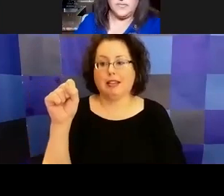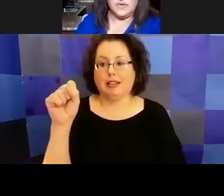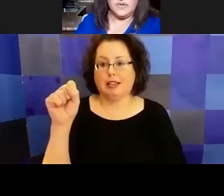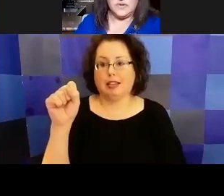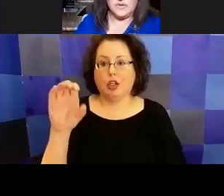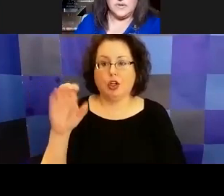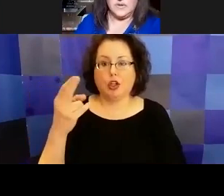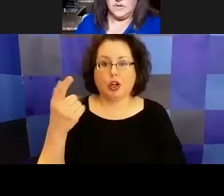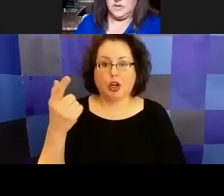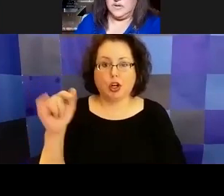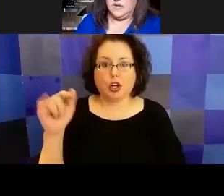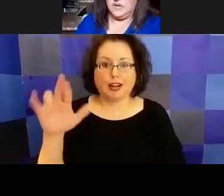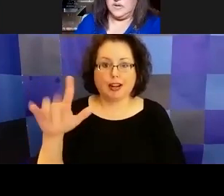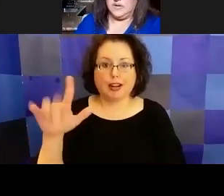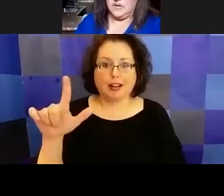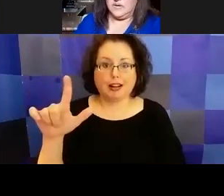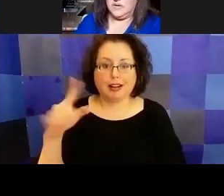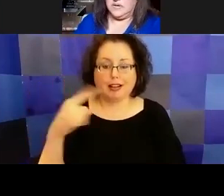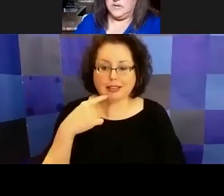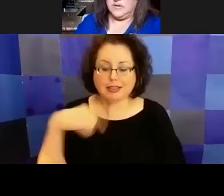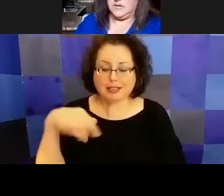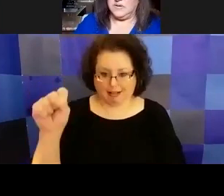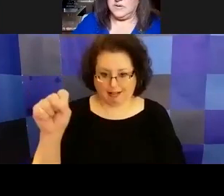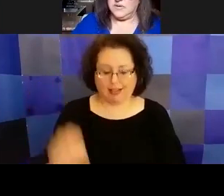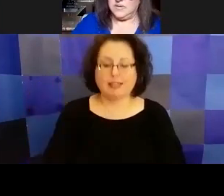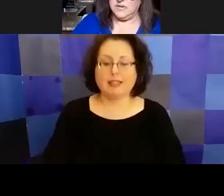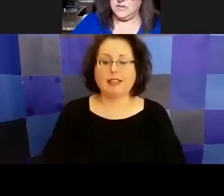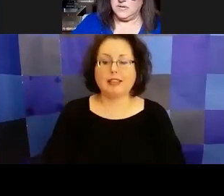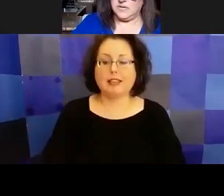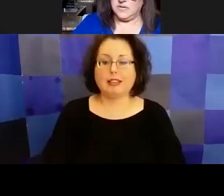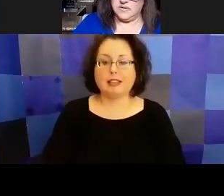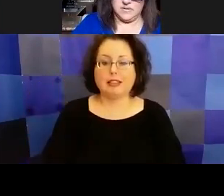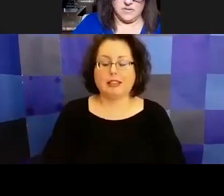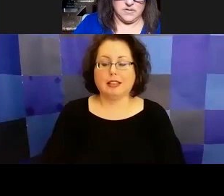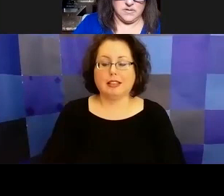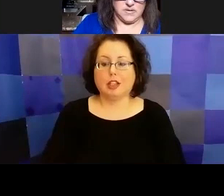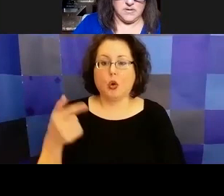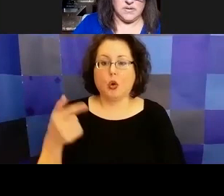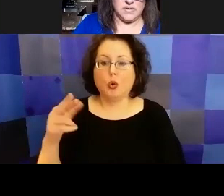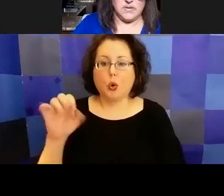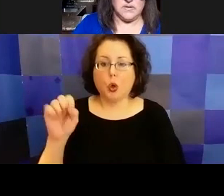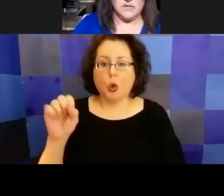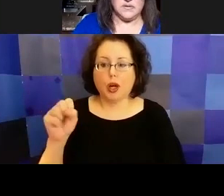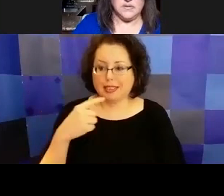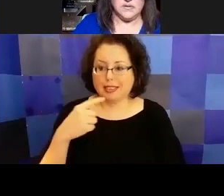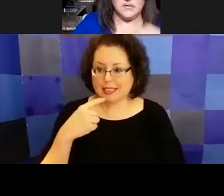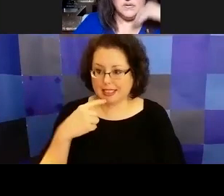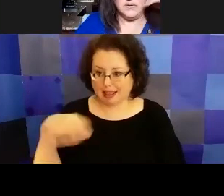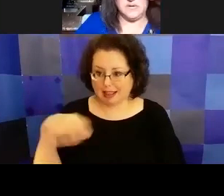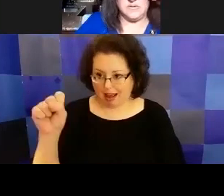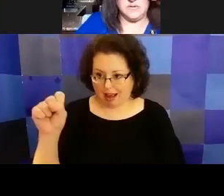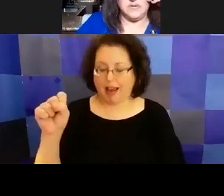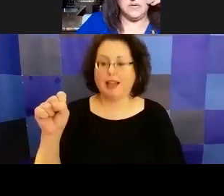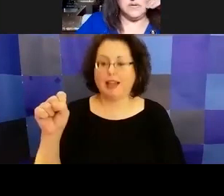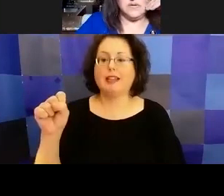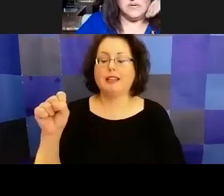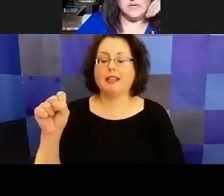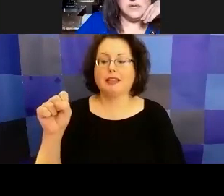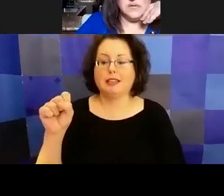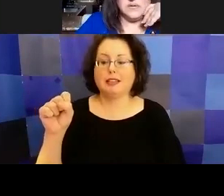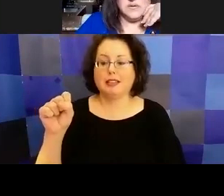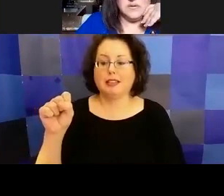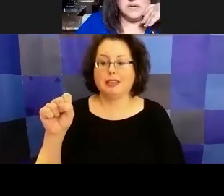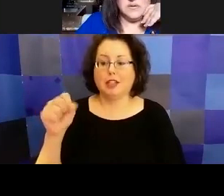Mr. Coghill. Aye. Ms. Gross. Aye. Mr.